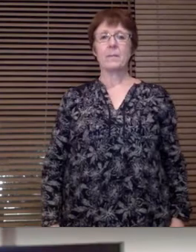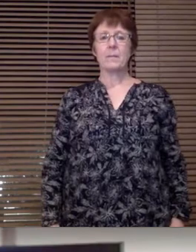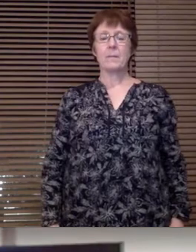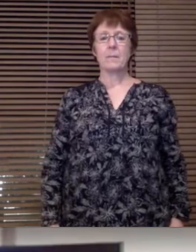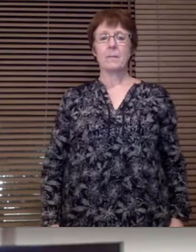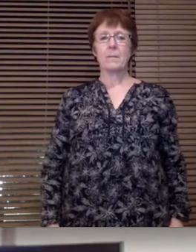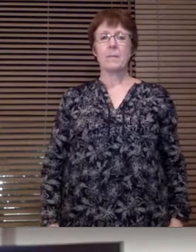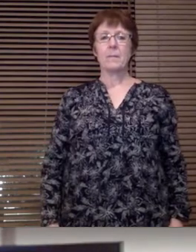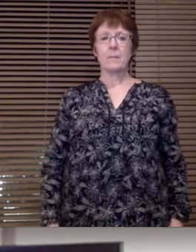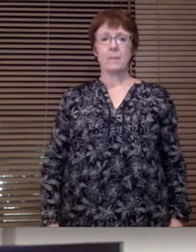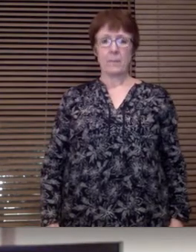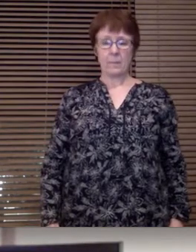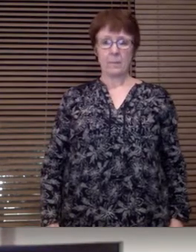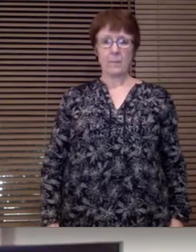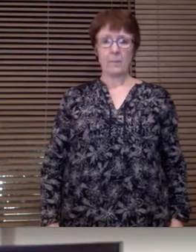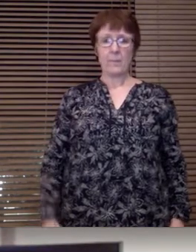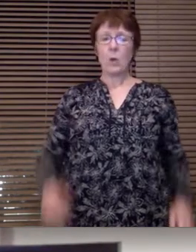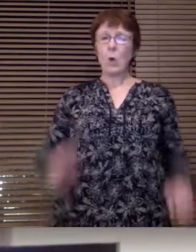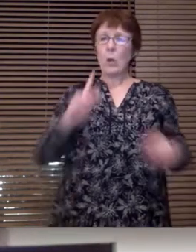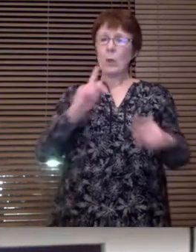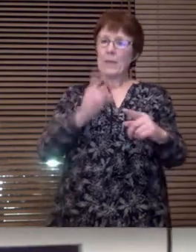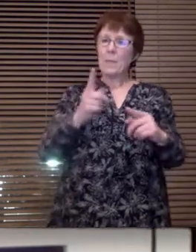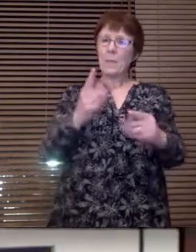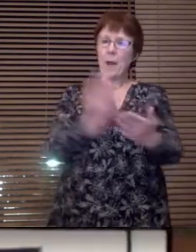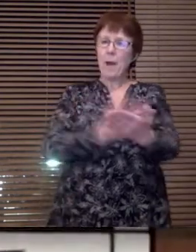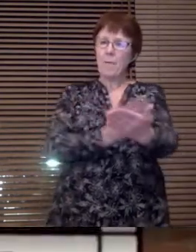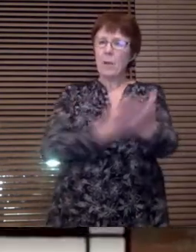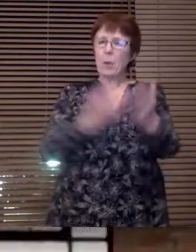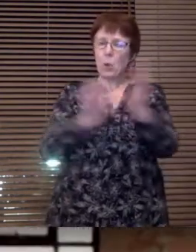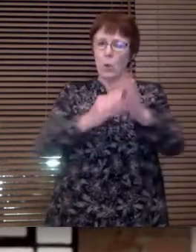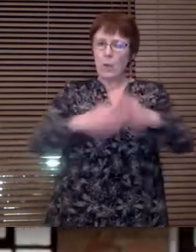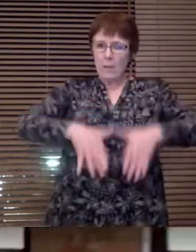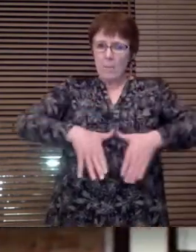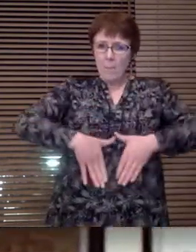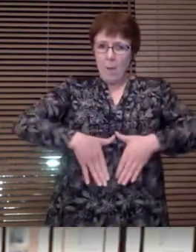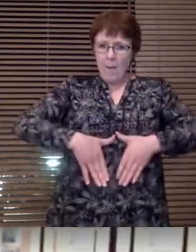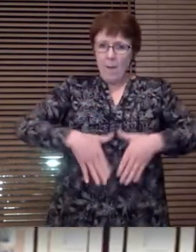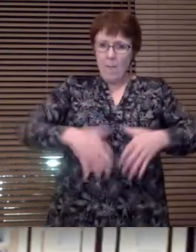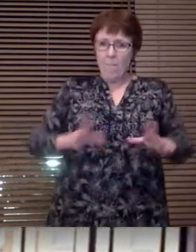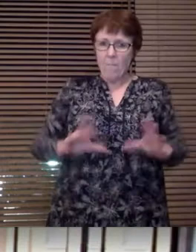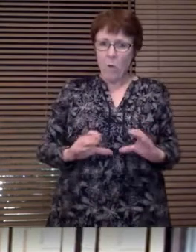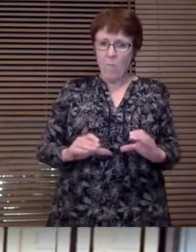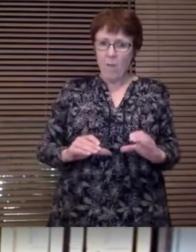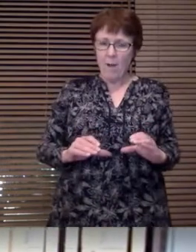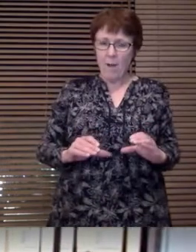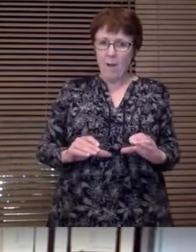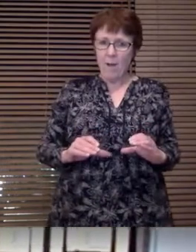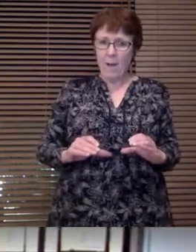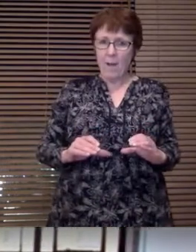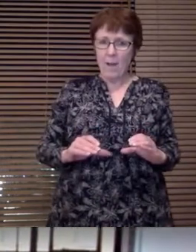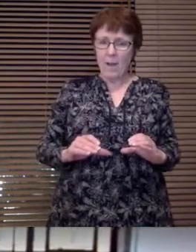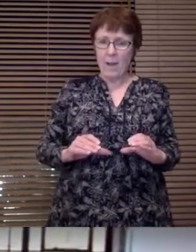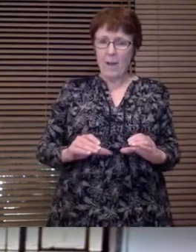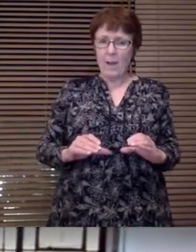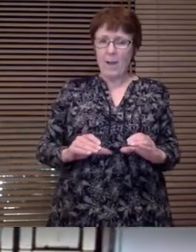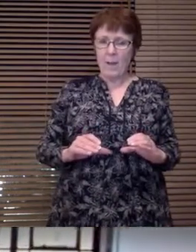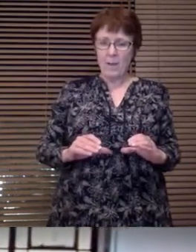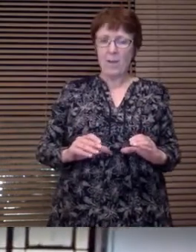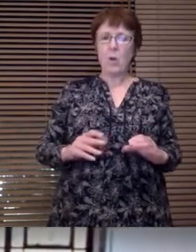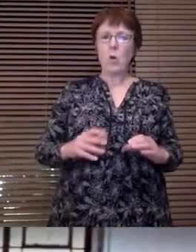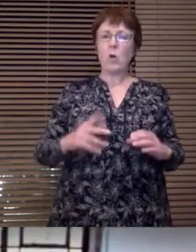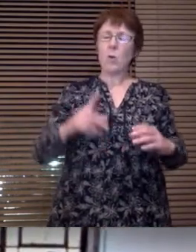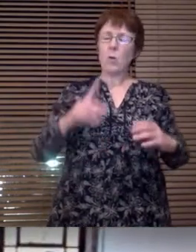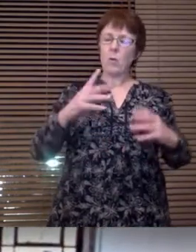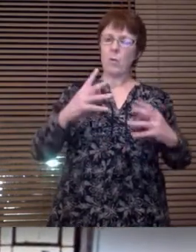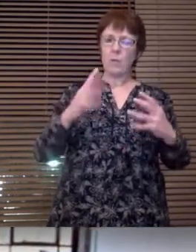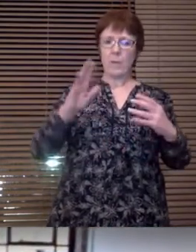actually working. You know, the body, it's about the position of a handstand. And again, when you kick upside down, the core activated, the glutes are squeezed, you know, the chest